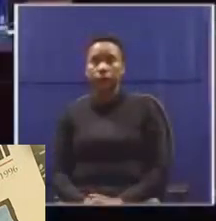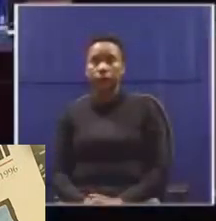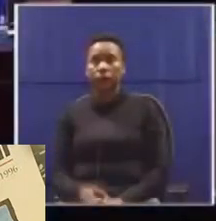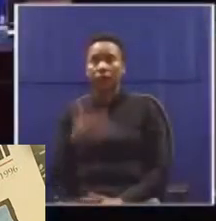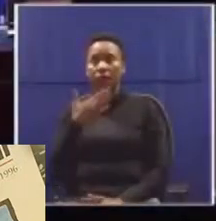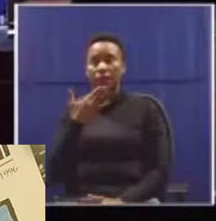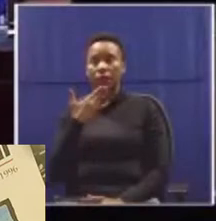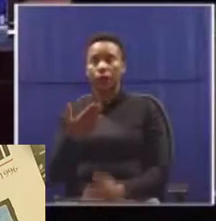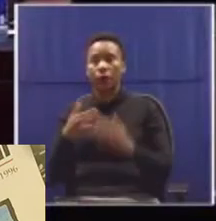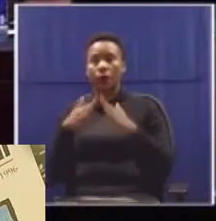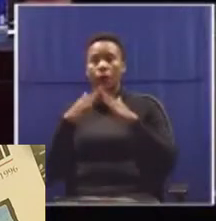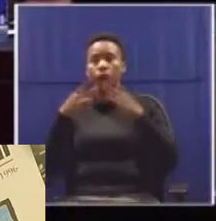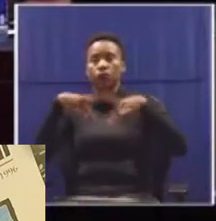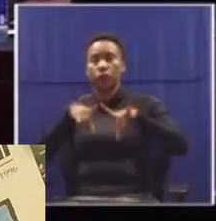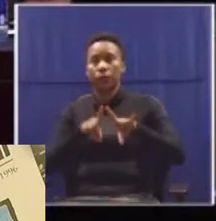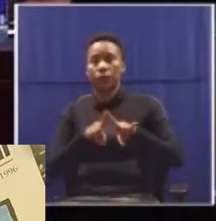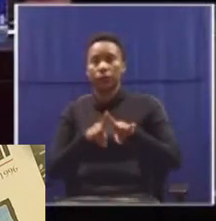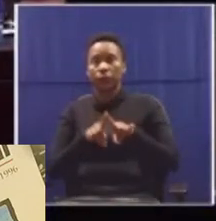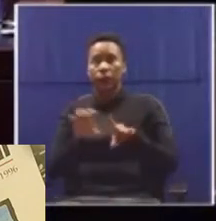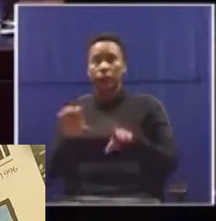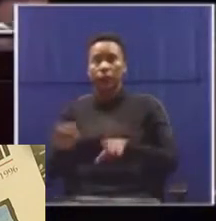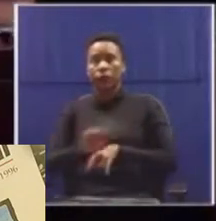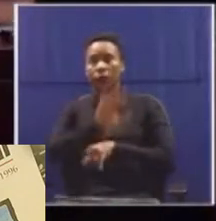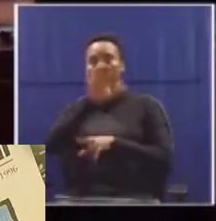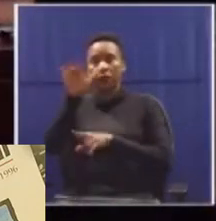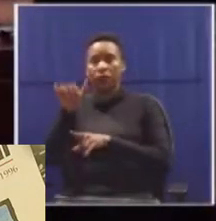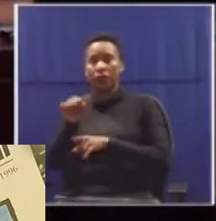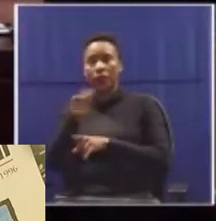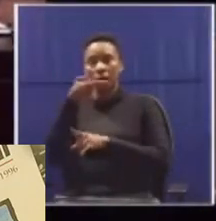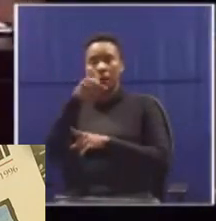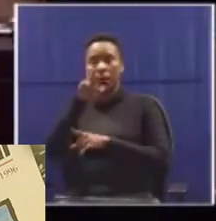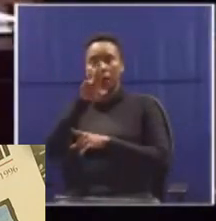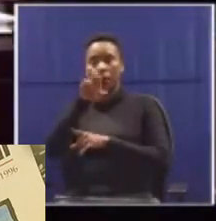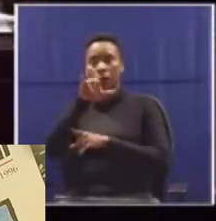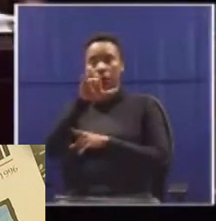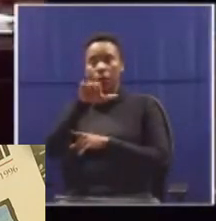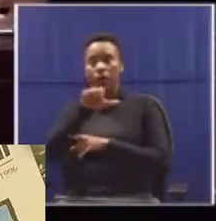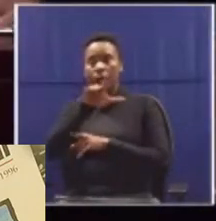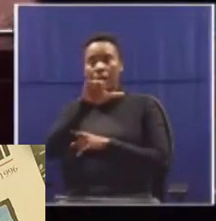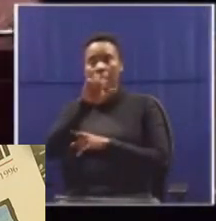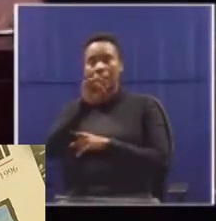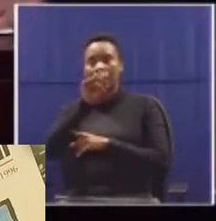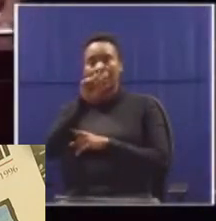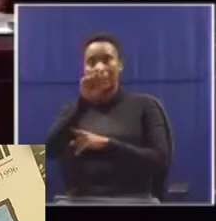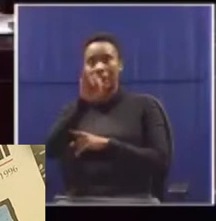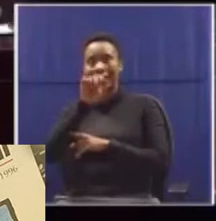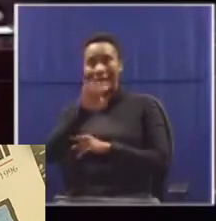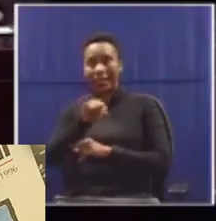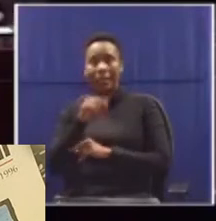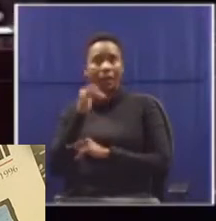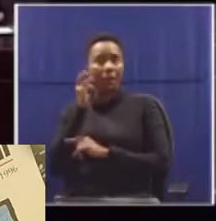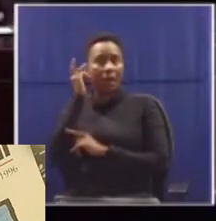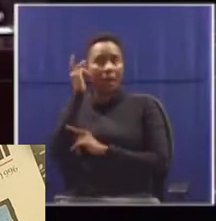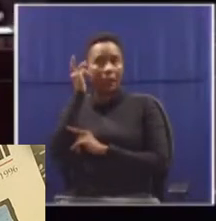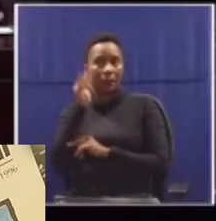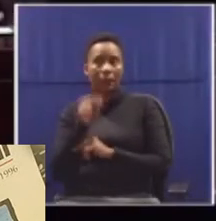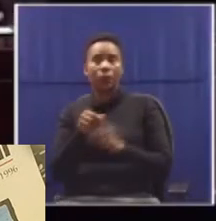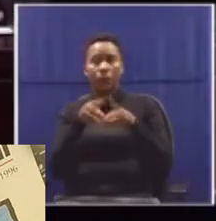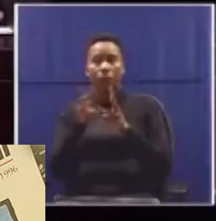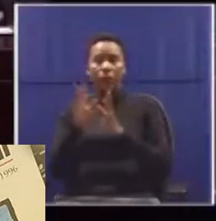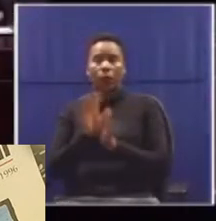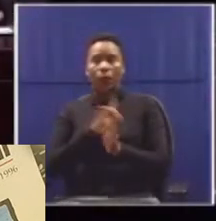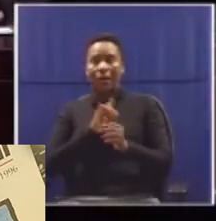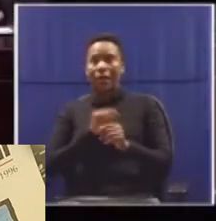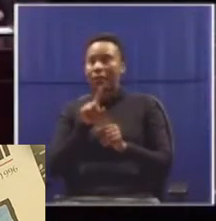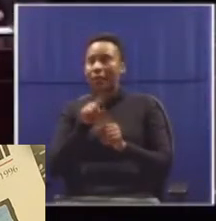thank you great listing has been described as an embarrassing for From Grace it was not unexpected